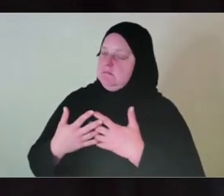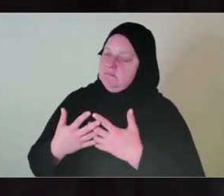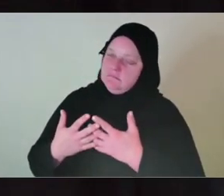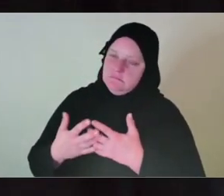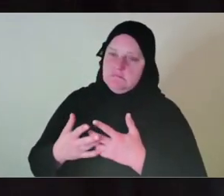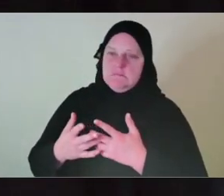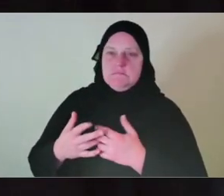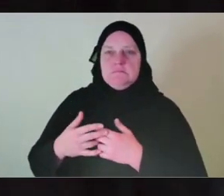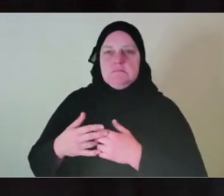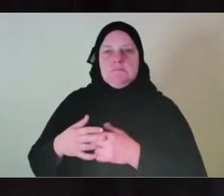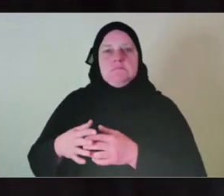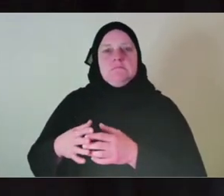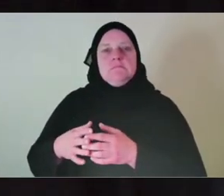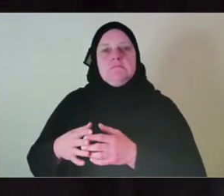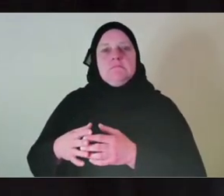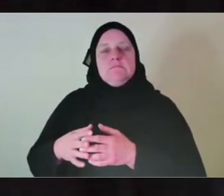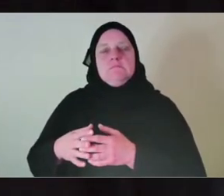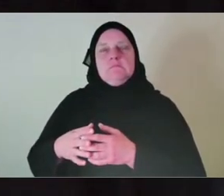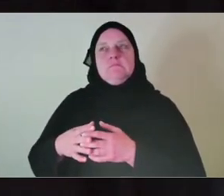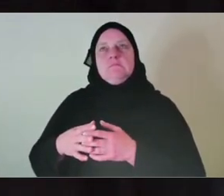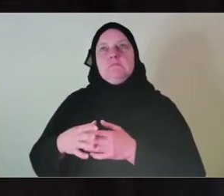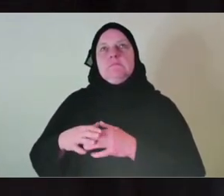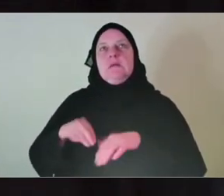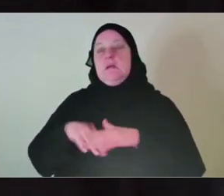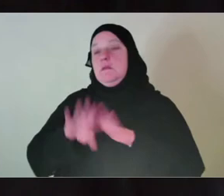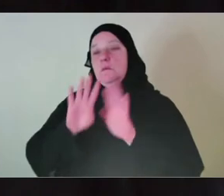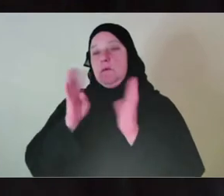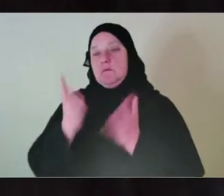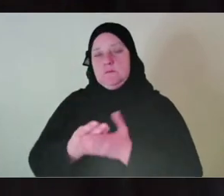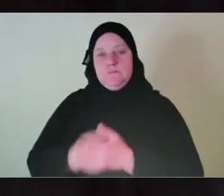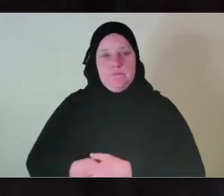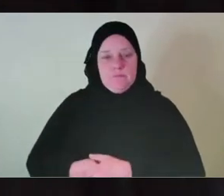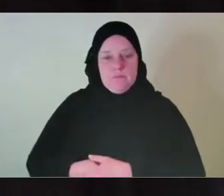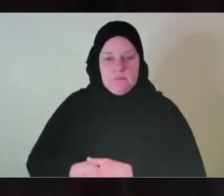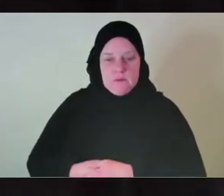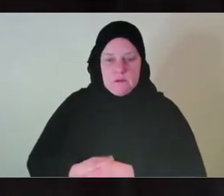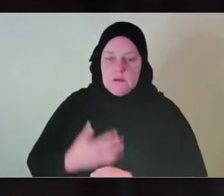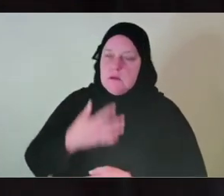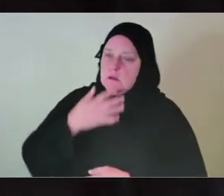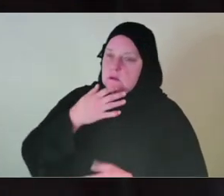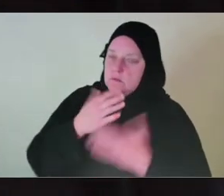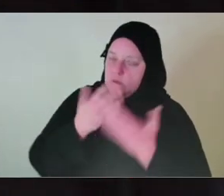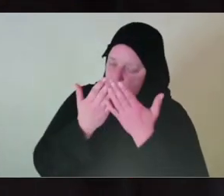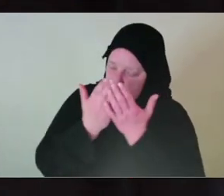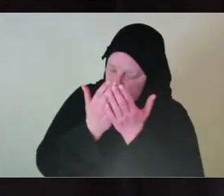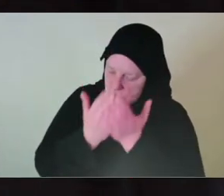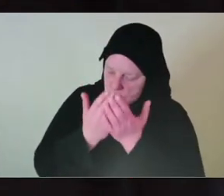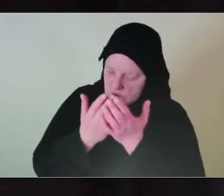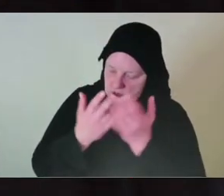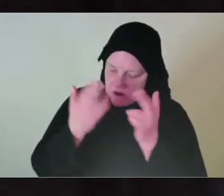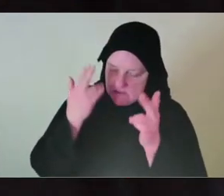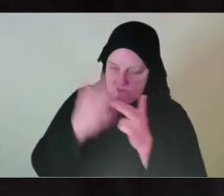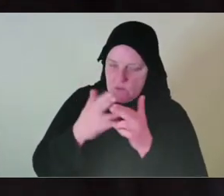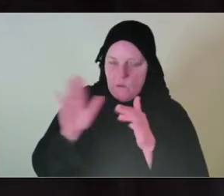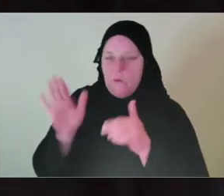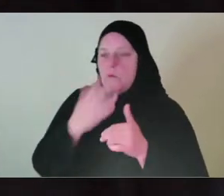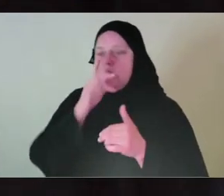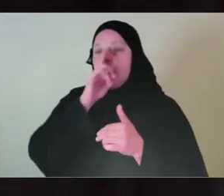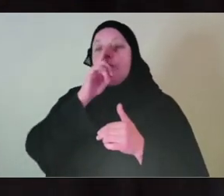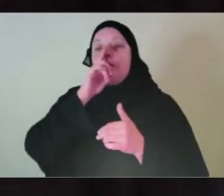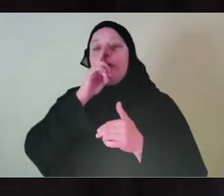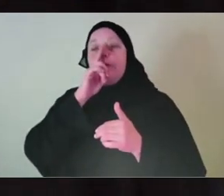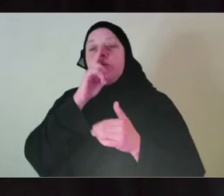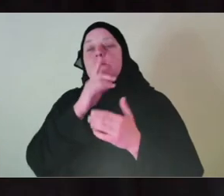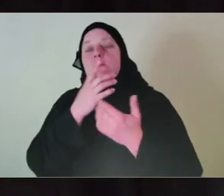the defenders of our religion, all the shuhada, and especially for the quick reappearance of our